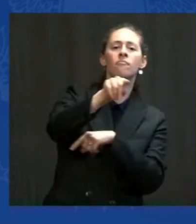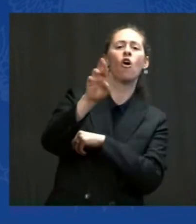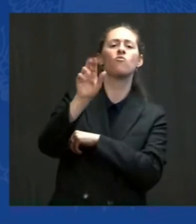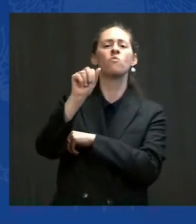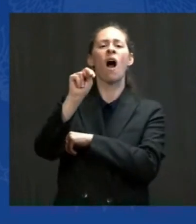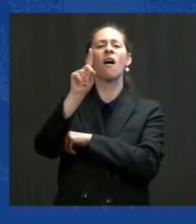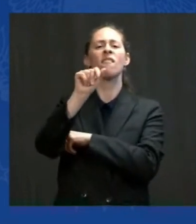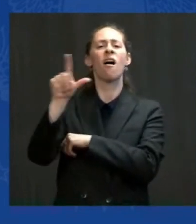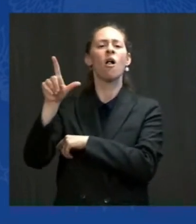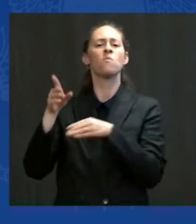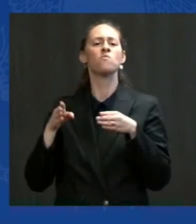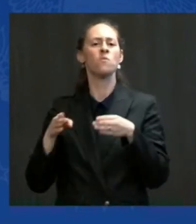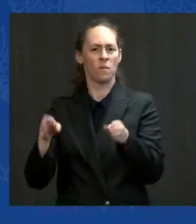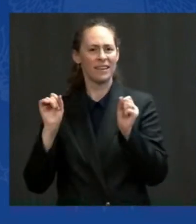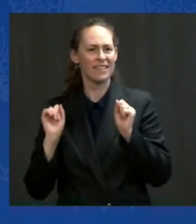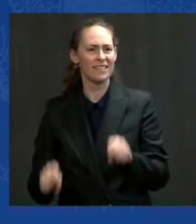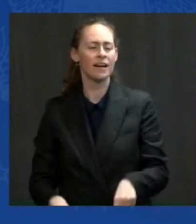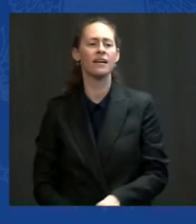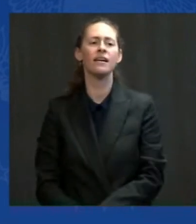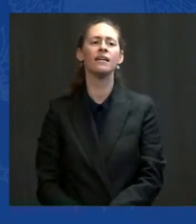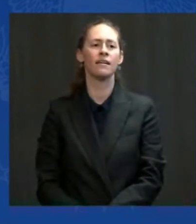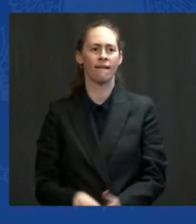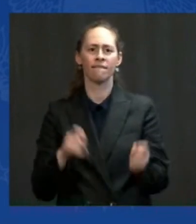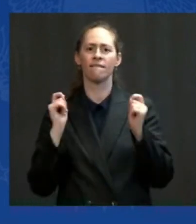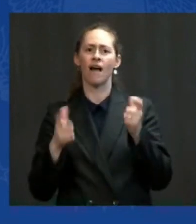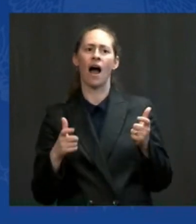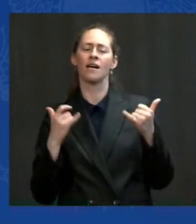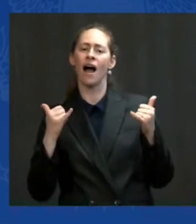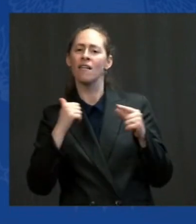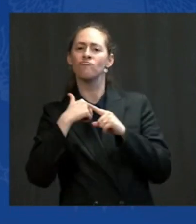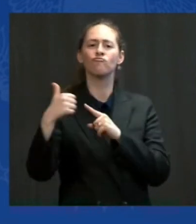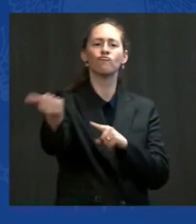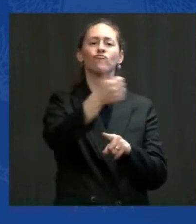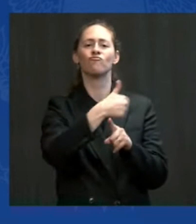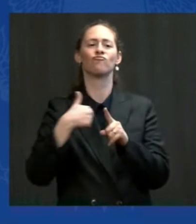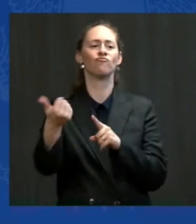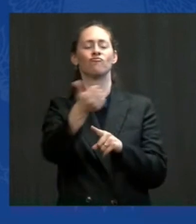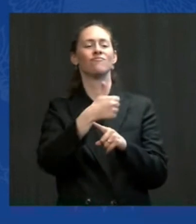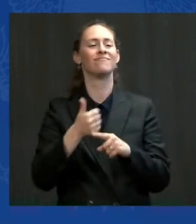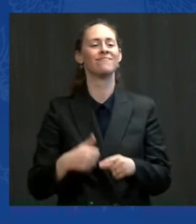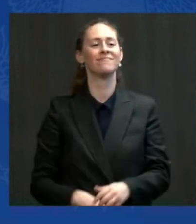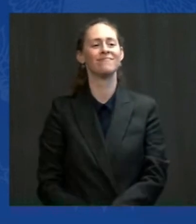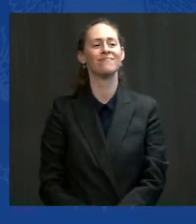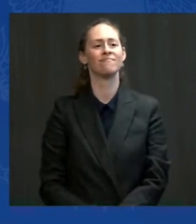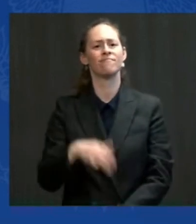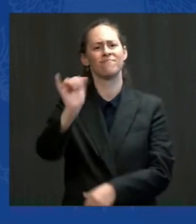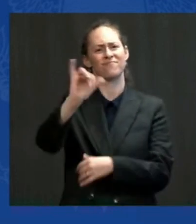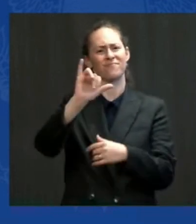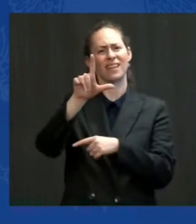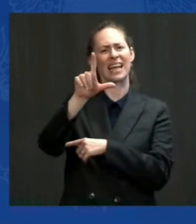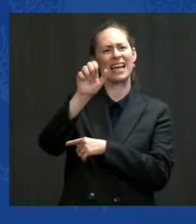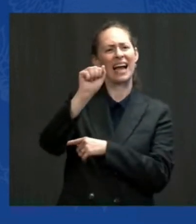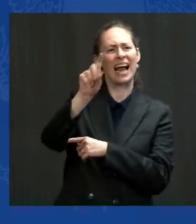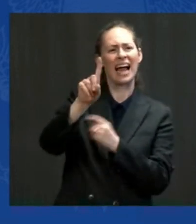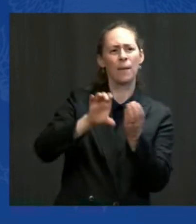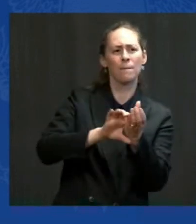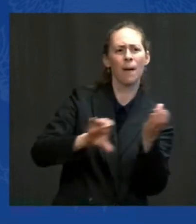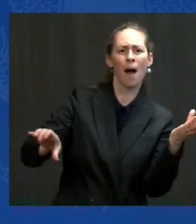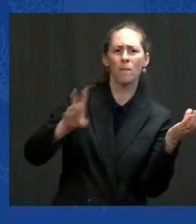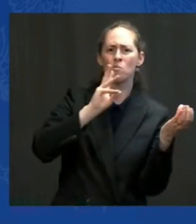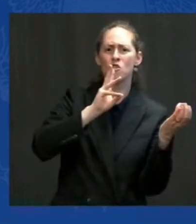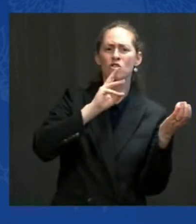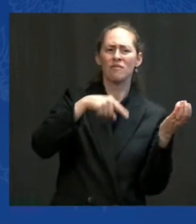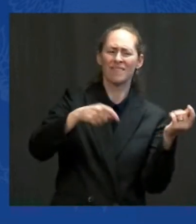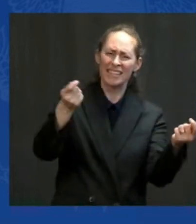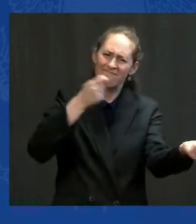Look, this agreement also allows us to replace every lead pipe and service line in America, benefiting